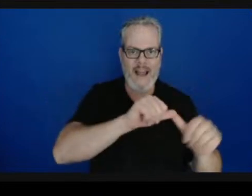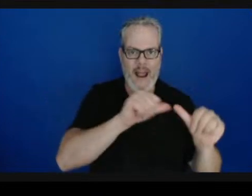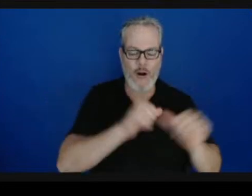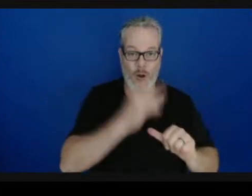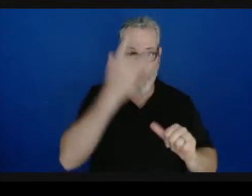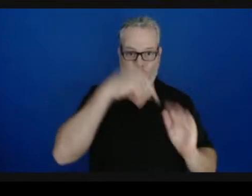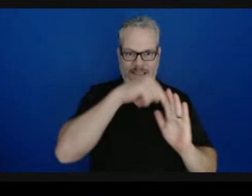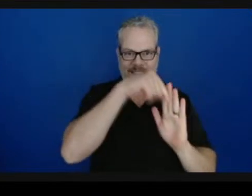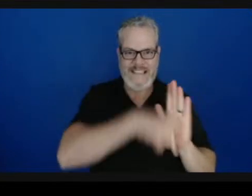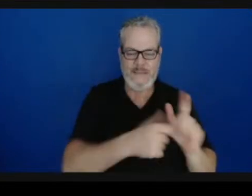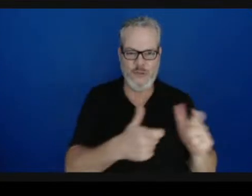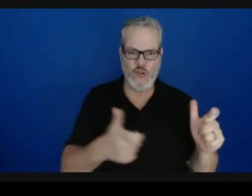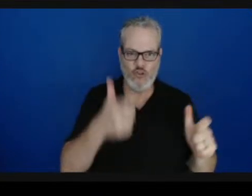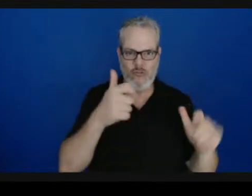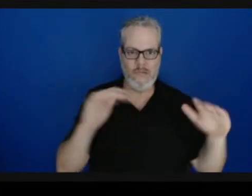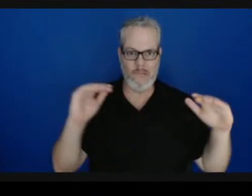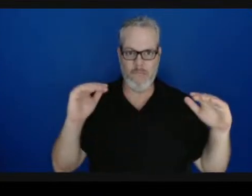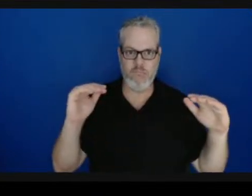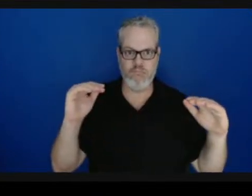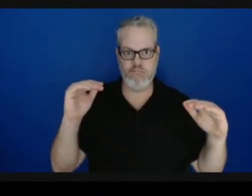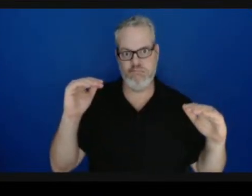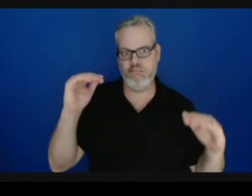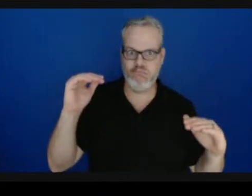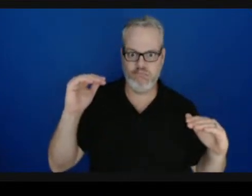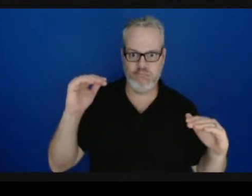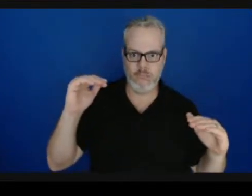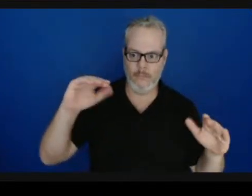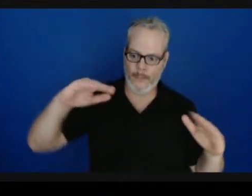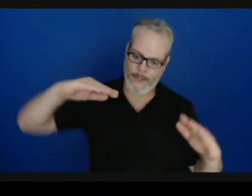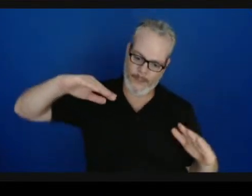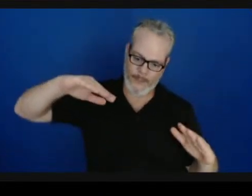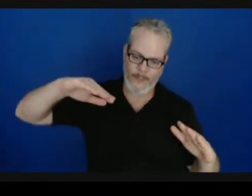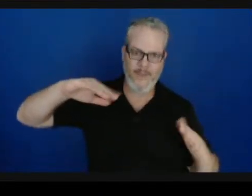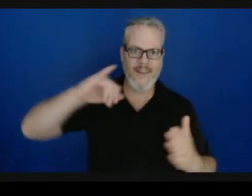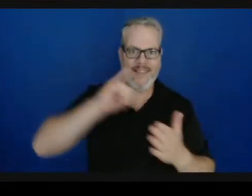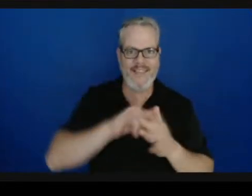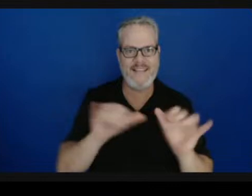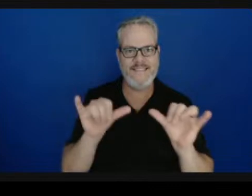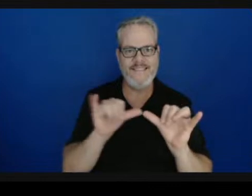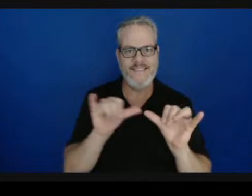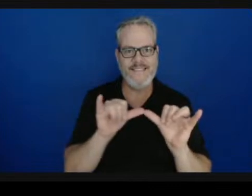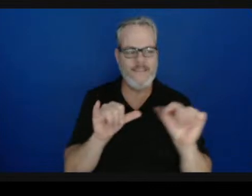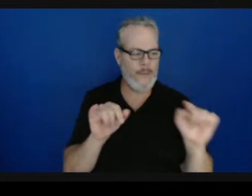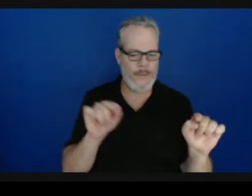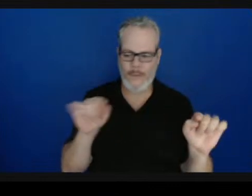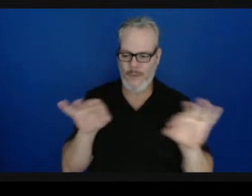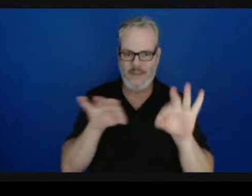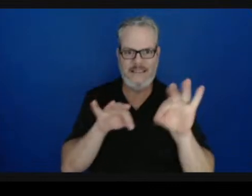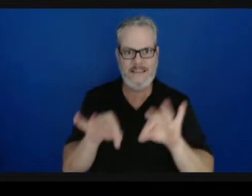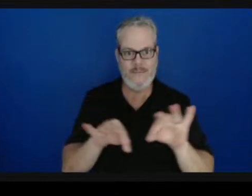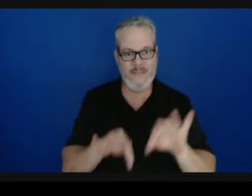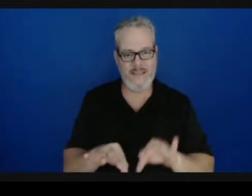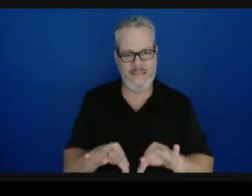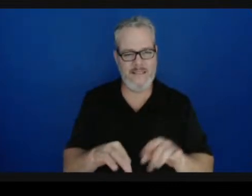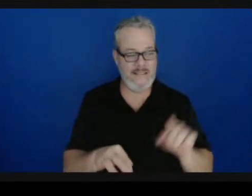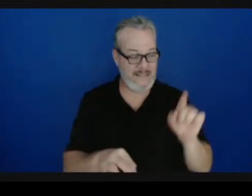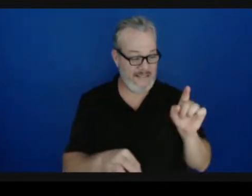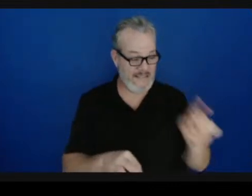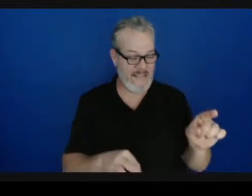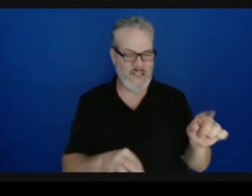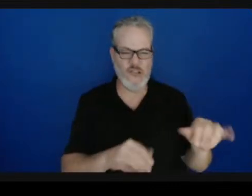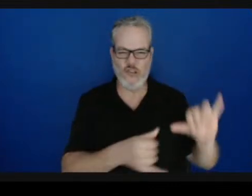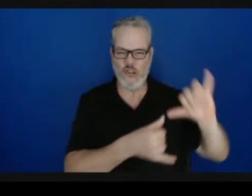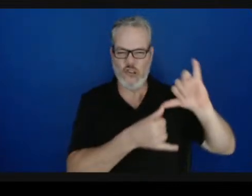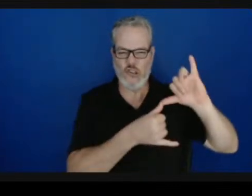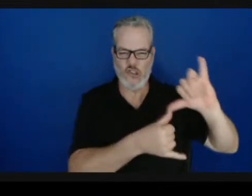also coming out at that end, so it would also make sense for it to stay there for that reason too. But yeah, it's quite a bit taller on this side,